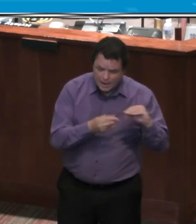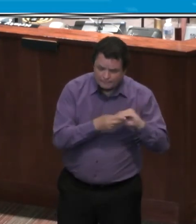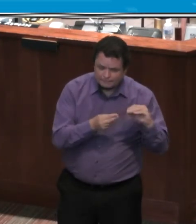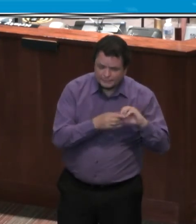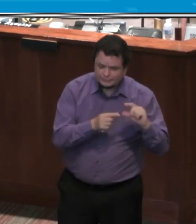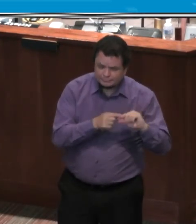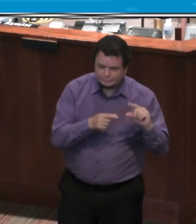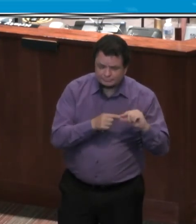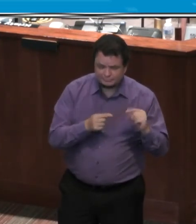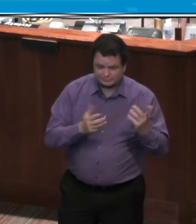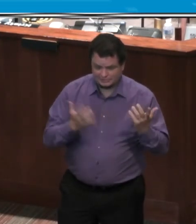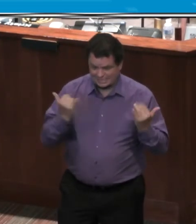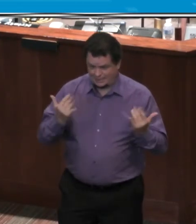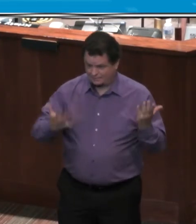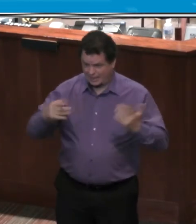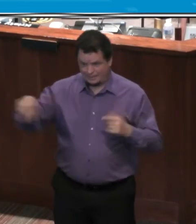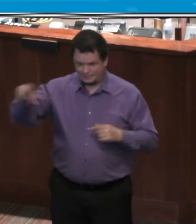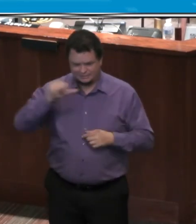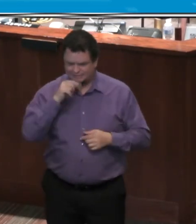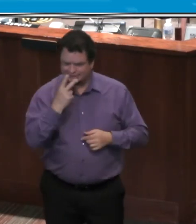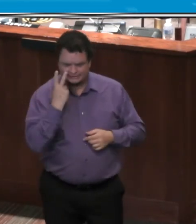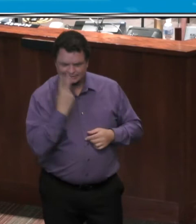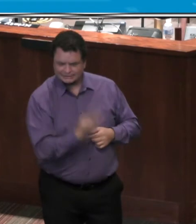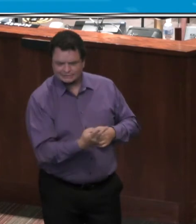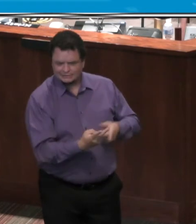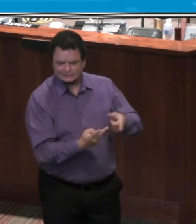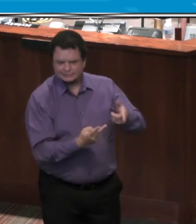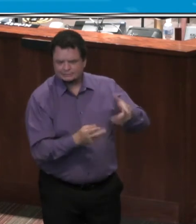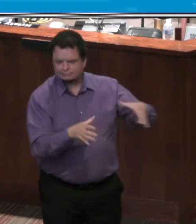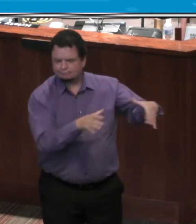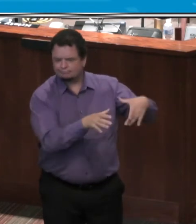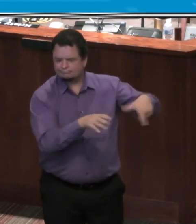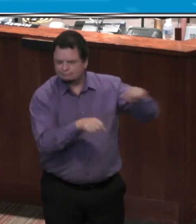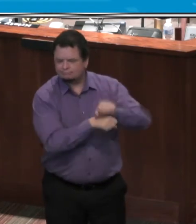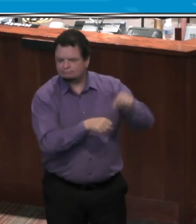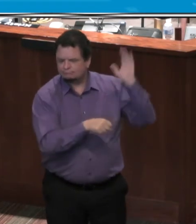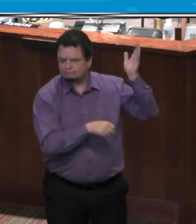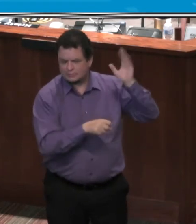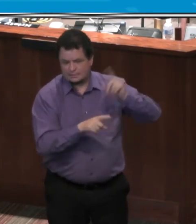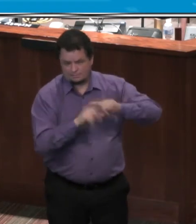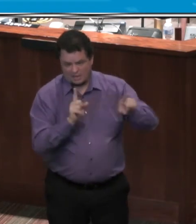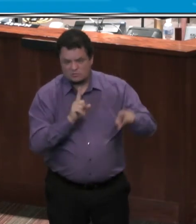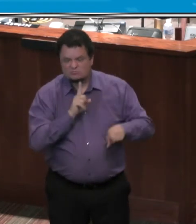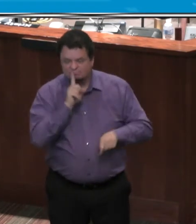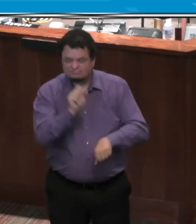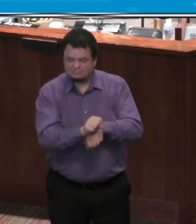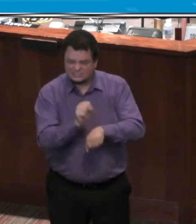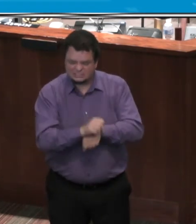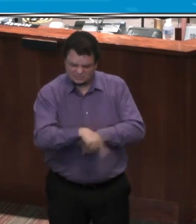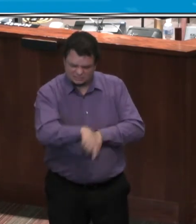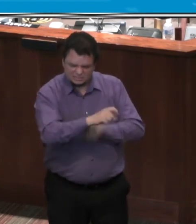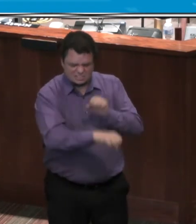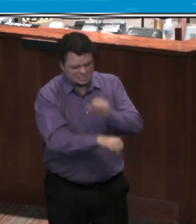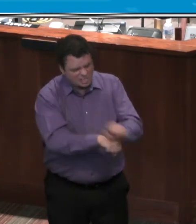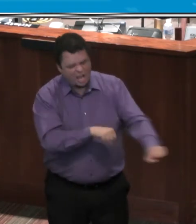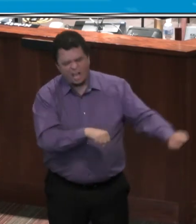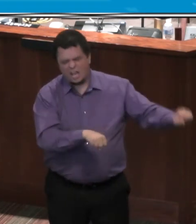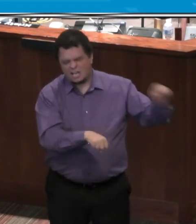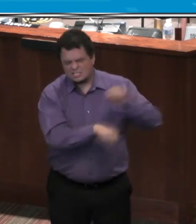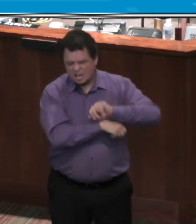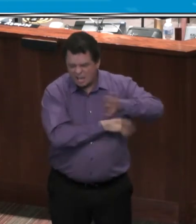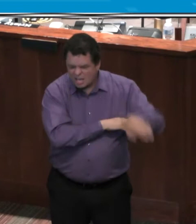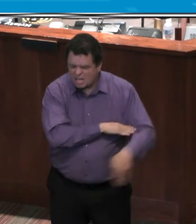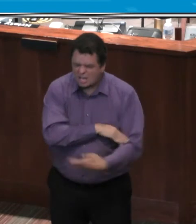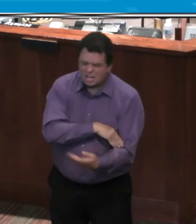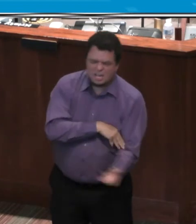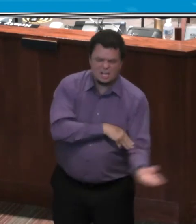presentation. However, they are steadily and hard at work 24/7, to protect